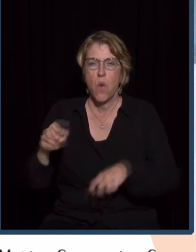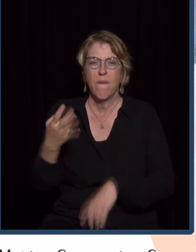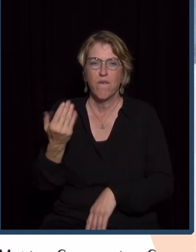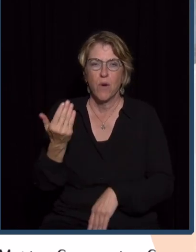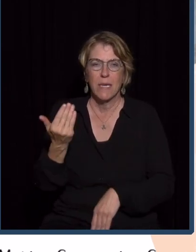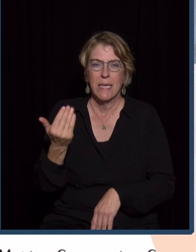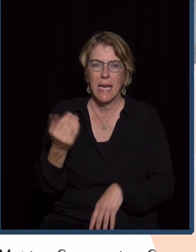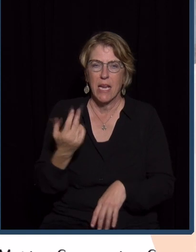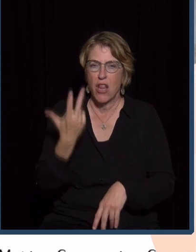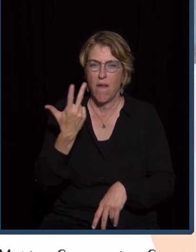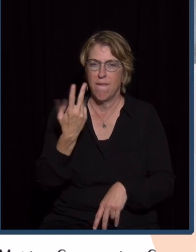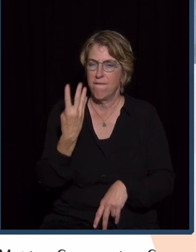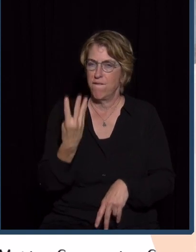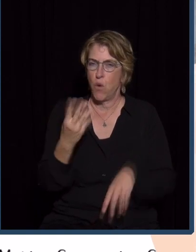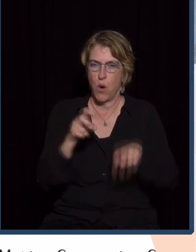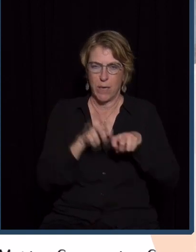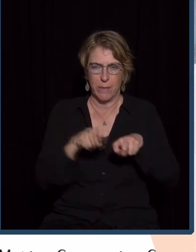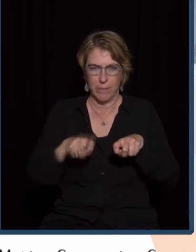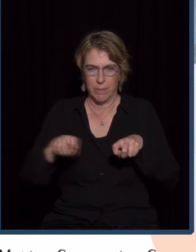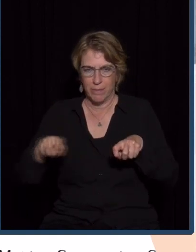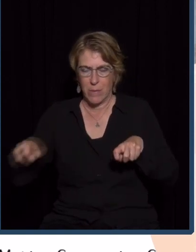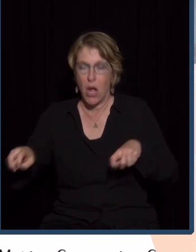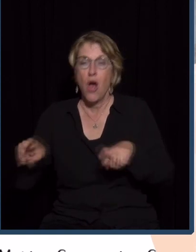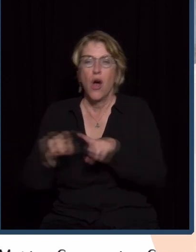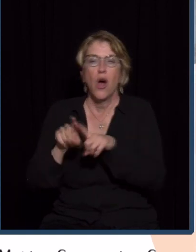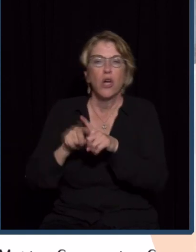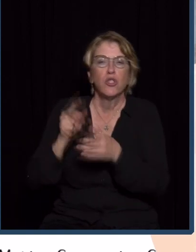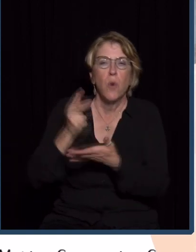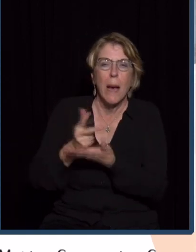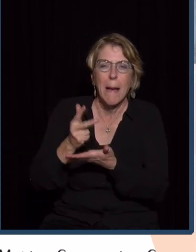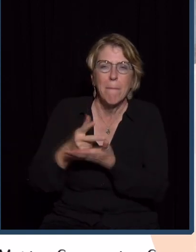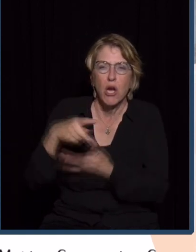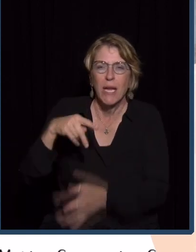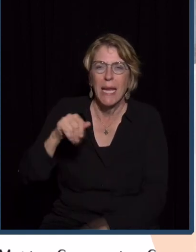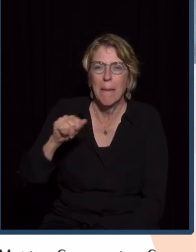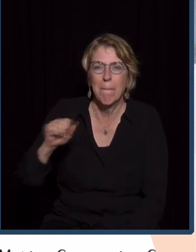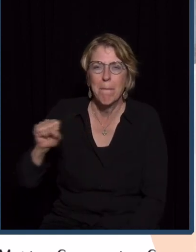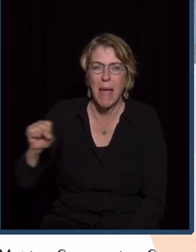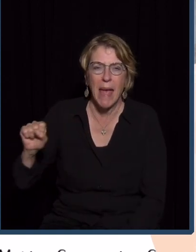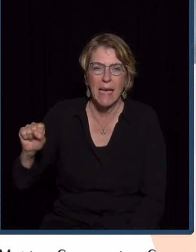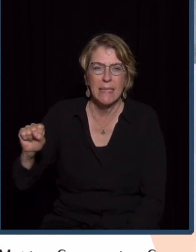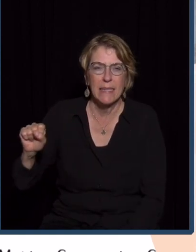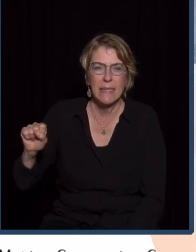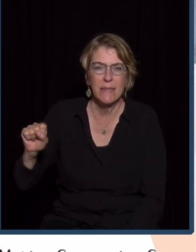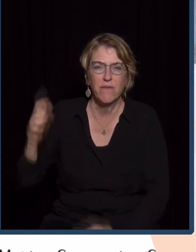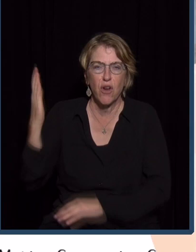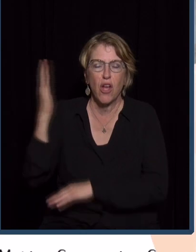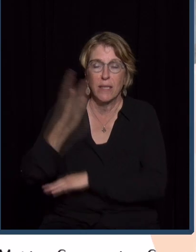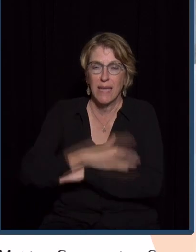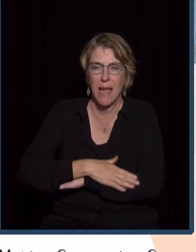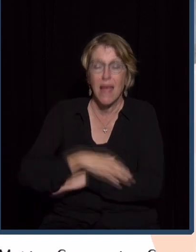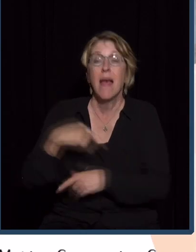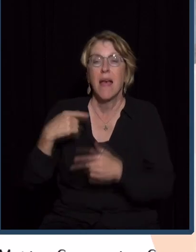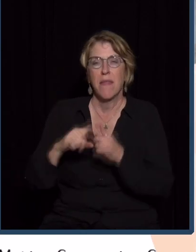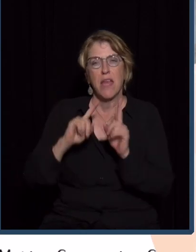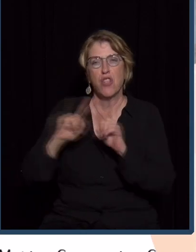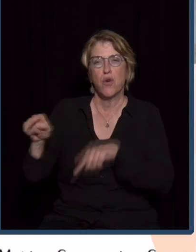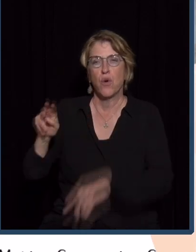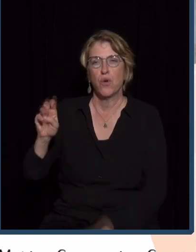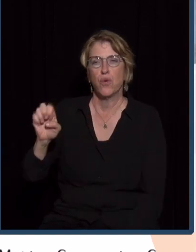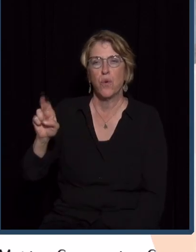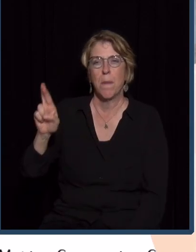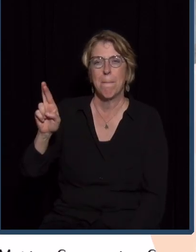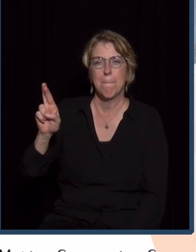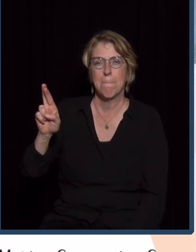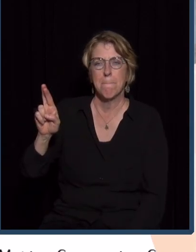19. And you'll get a parking pass for the day. And then after the game, you'll finish your day at Murray's Steakhouse with a $500